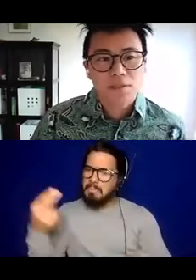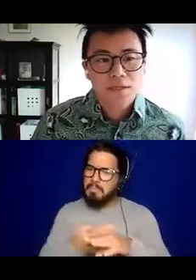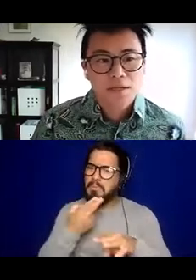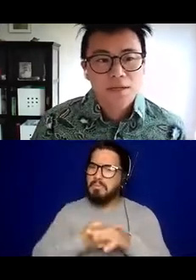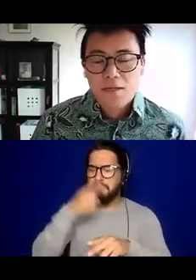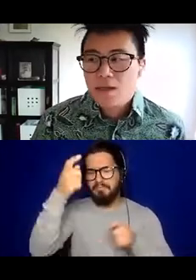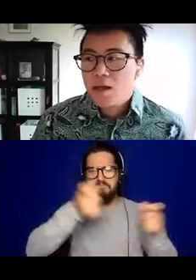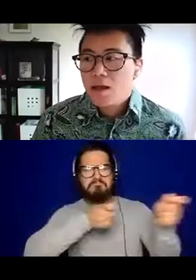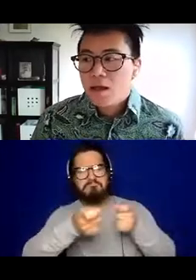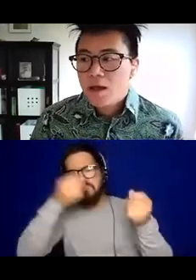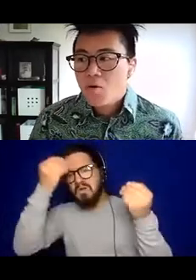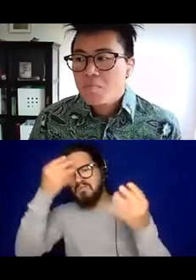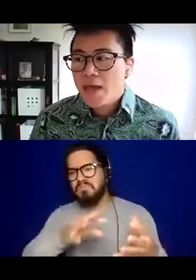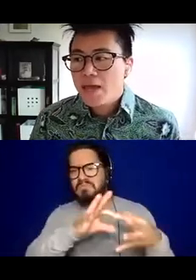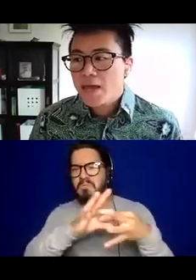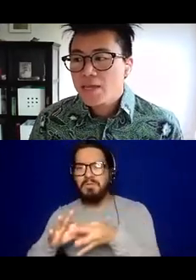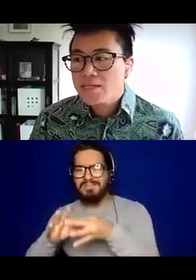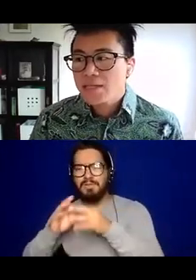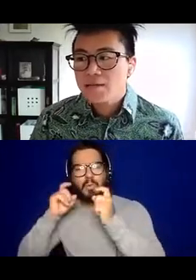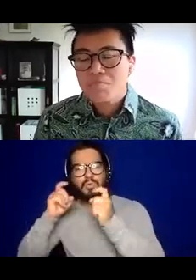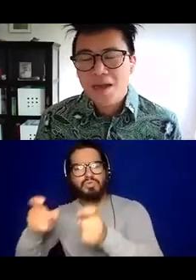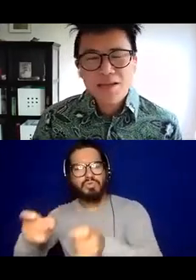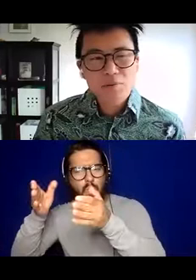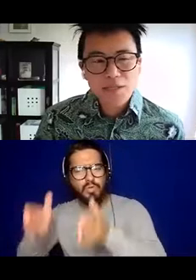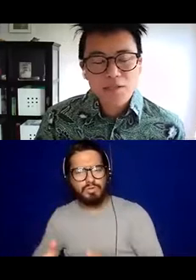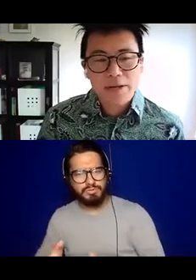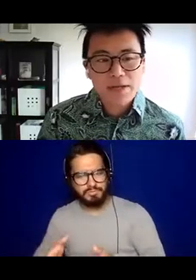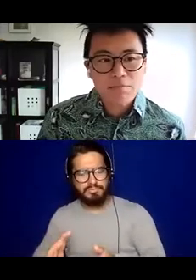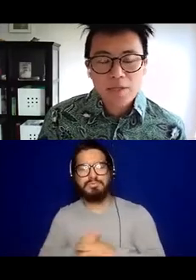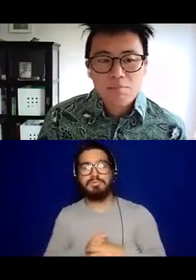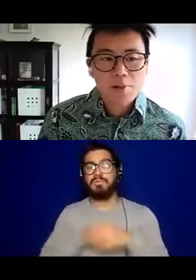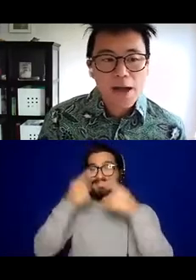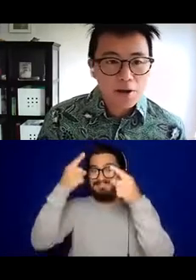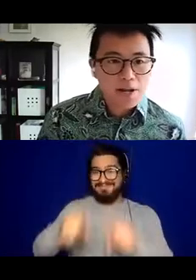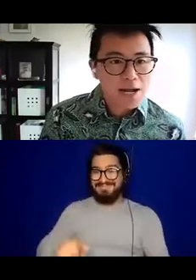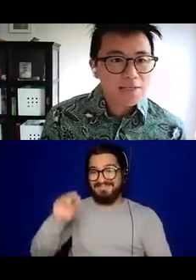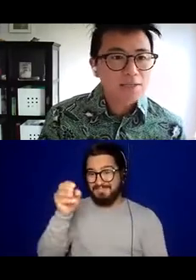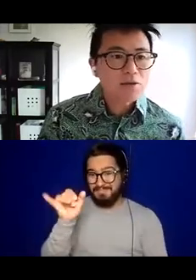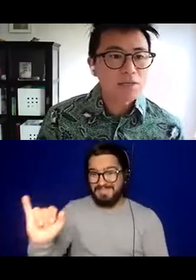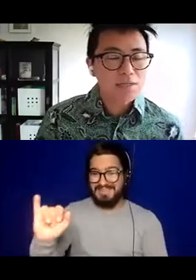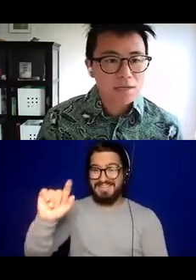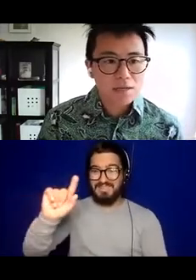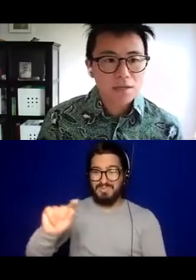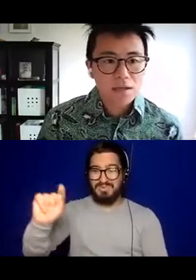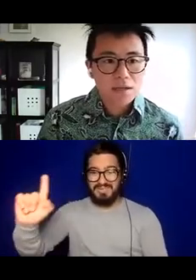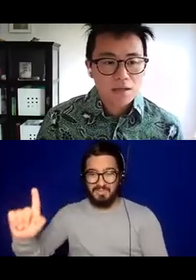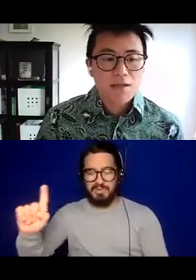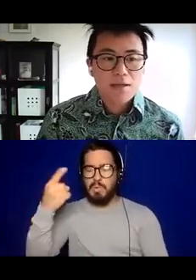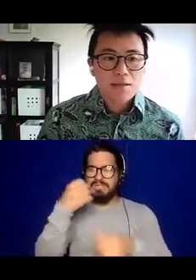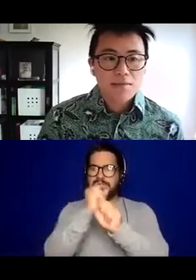donors. And in May 2020, Blackbaud had a security incident.